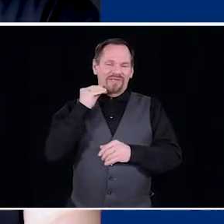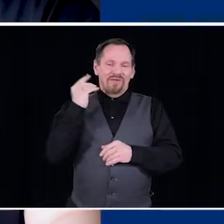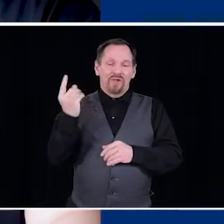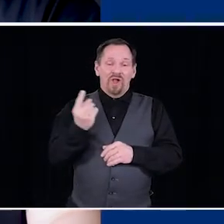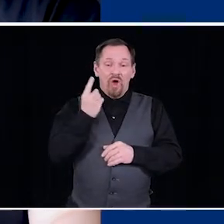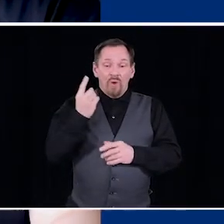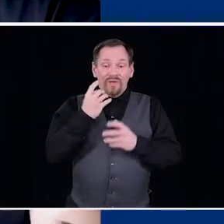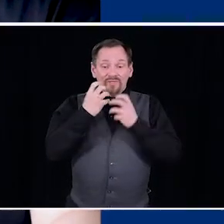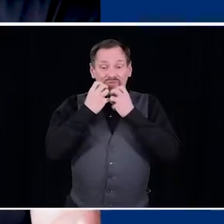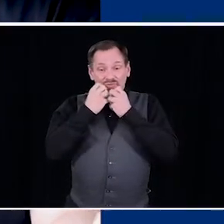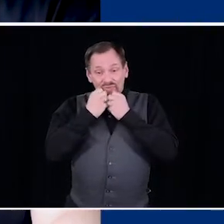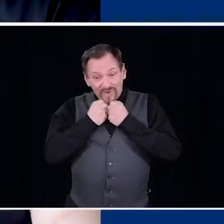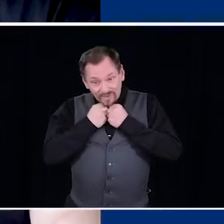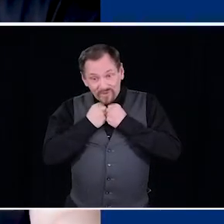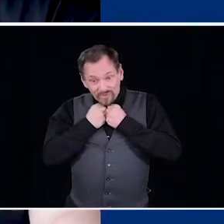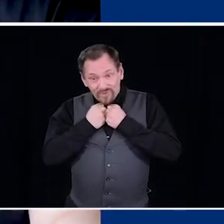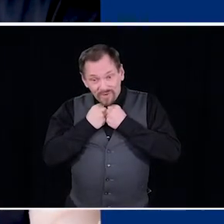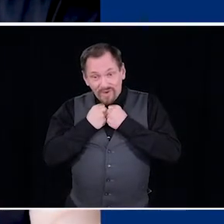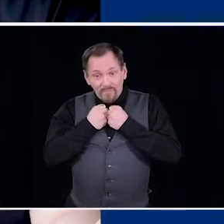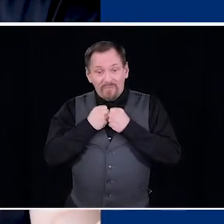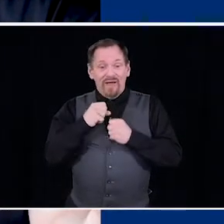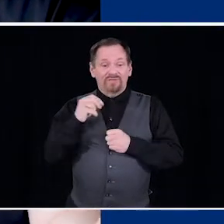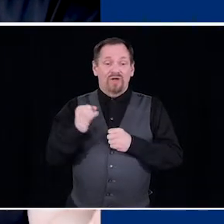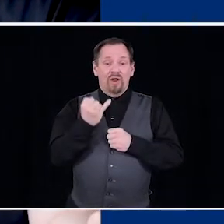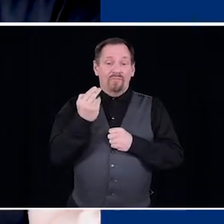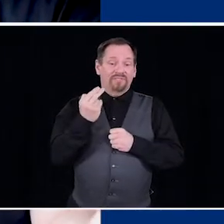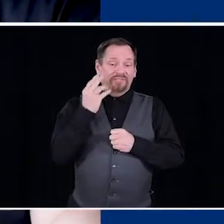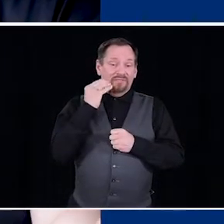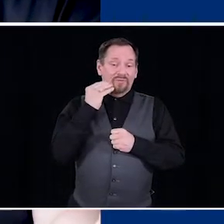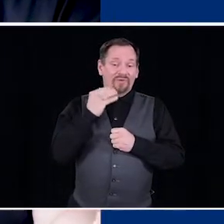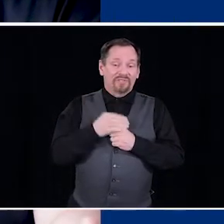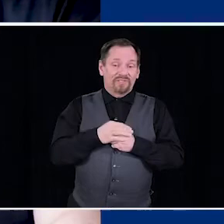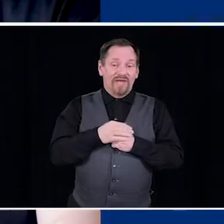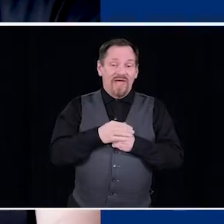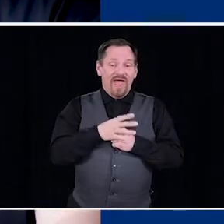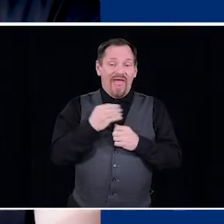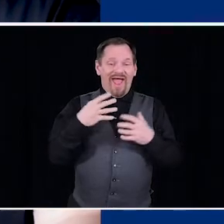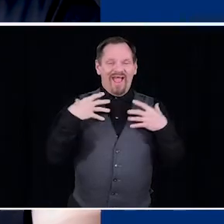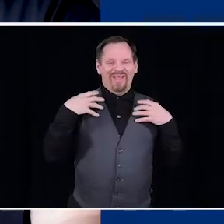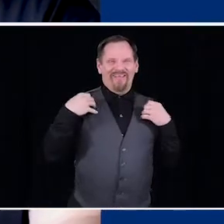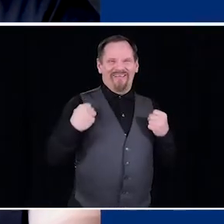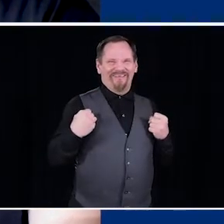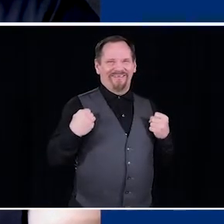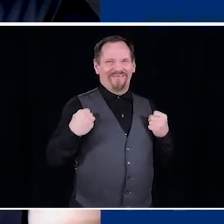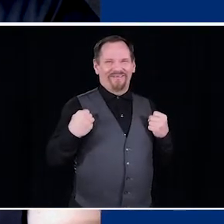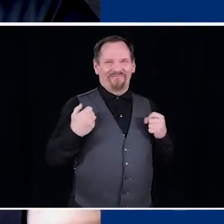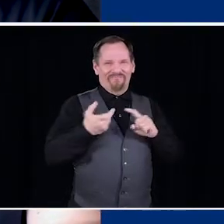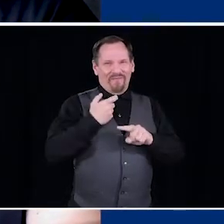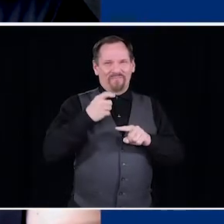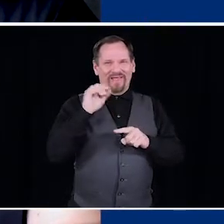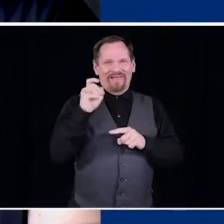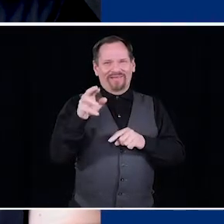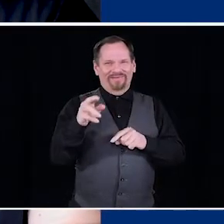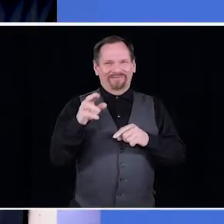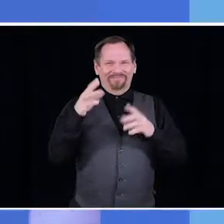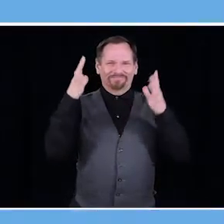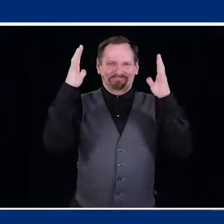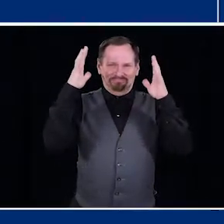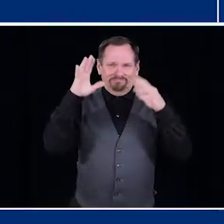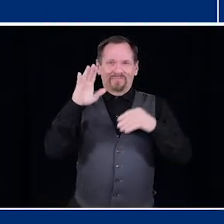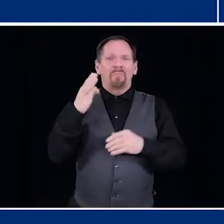always treasure my overall Hopkins experience and the fact that I was cured from cancer. So go Blue